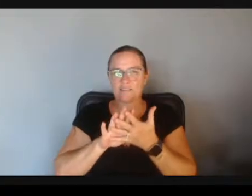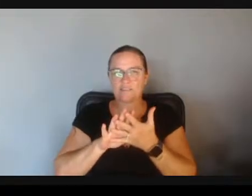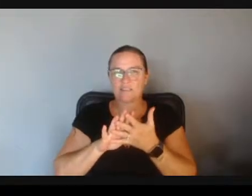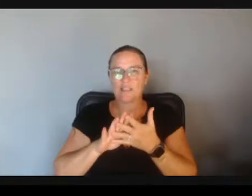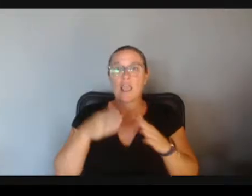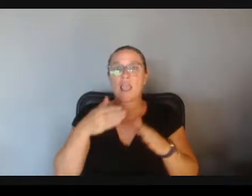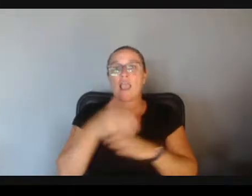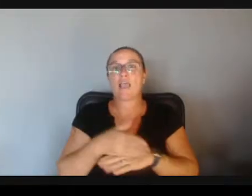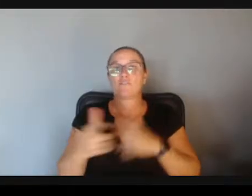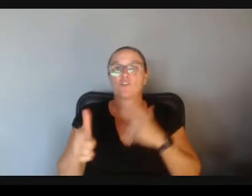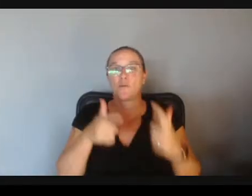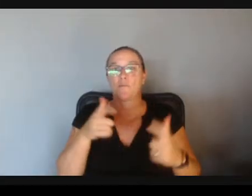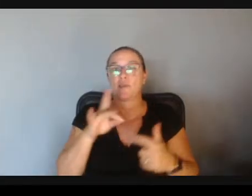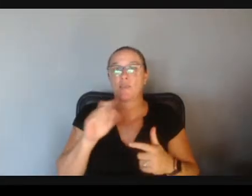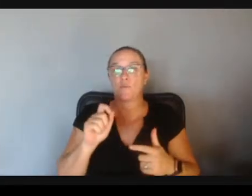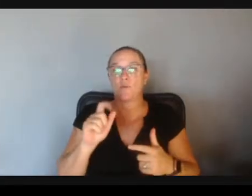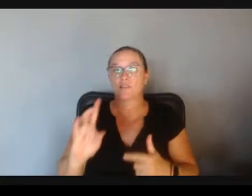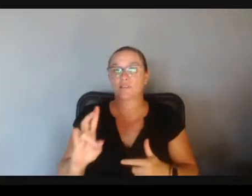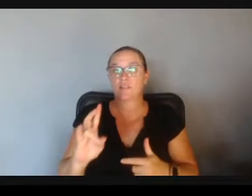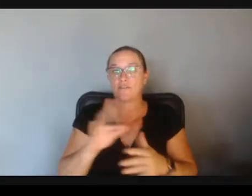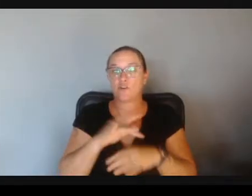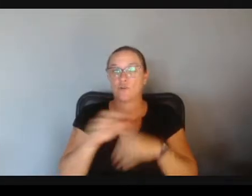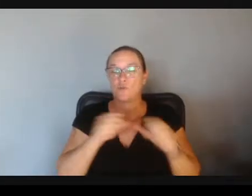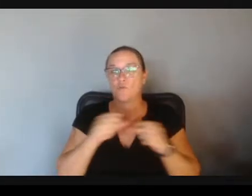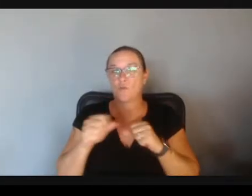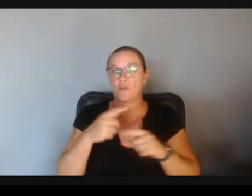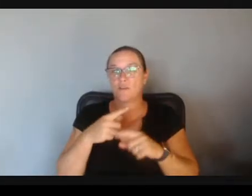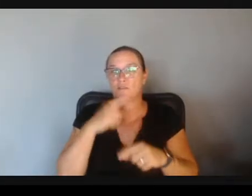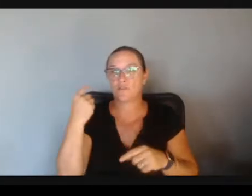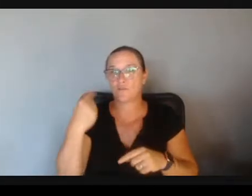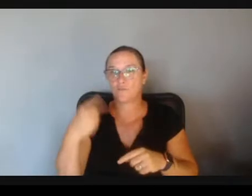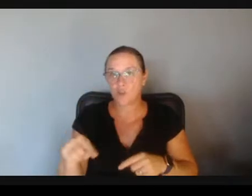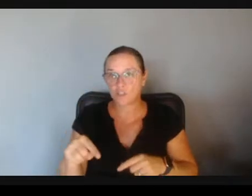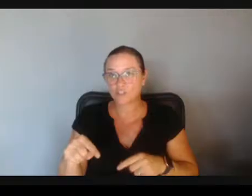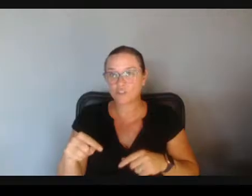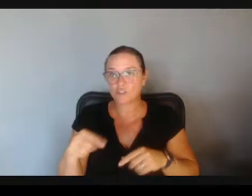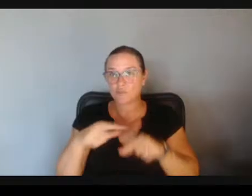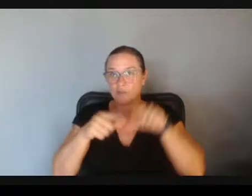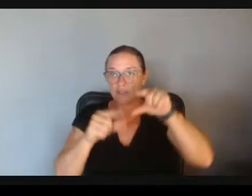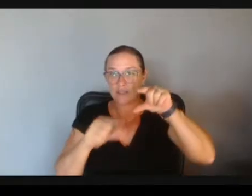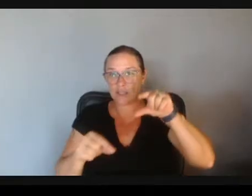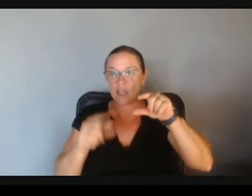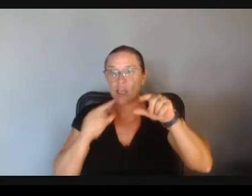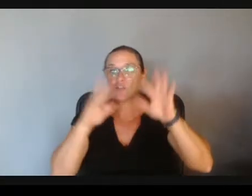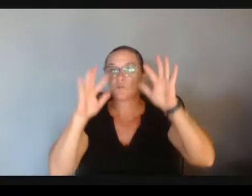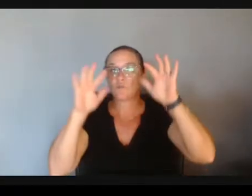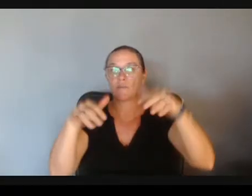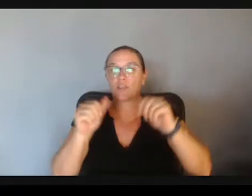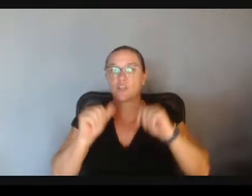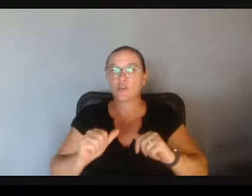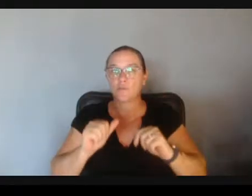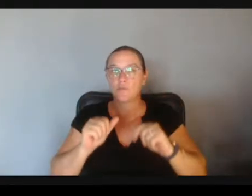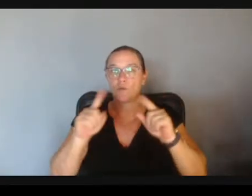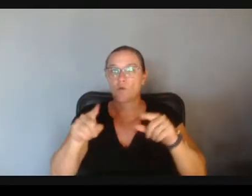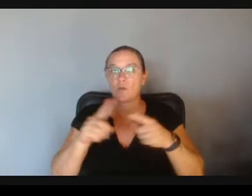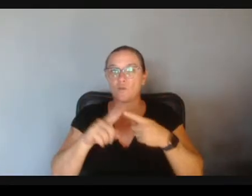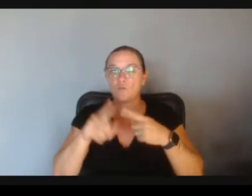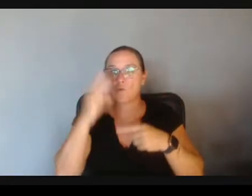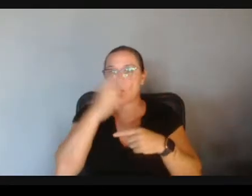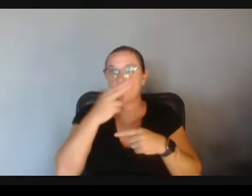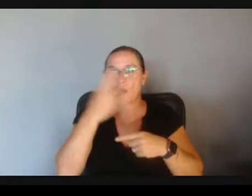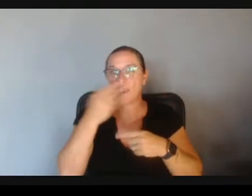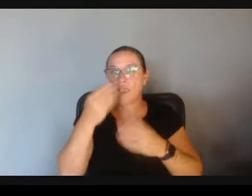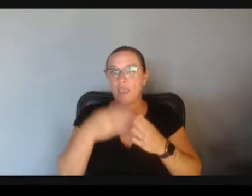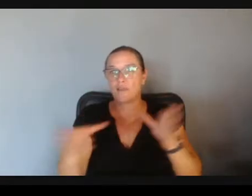After a massive 0.7 earthquake off of Russia's Kamchatka Peninsula, tsunami waves could now be heading towards Hawaii and broader Pacific